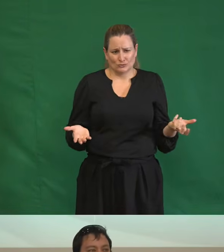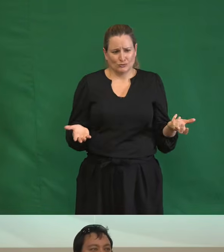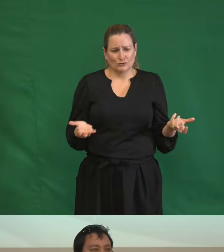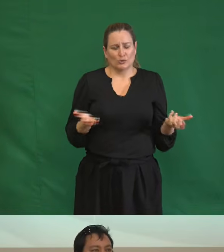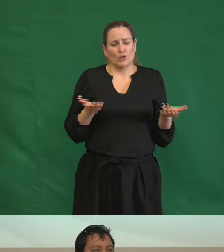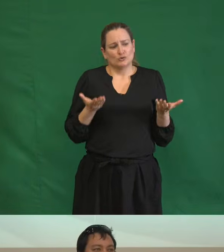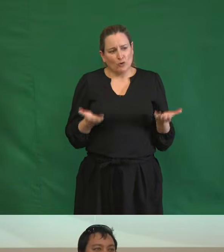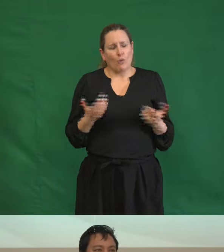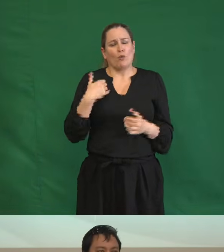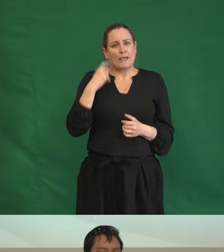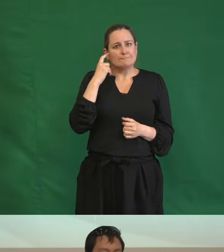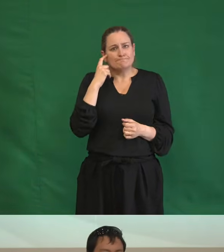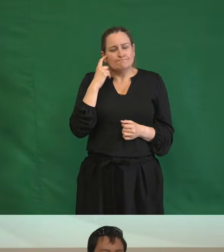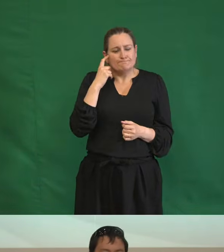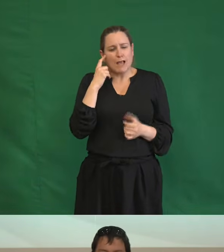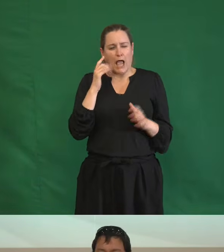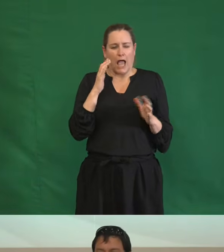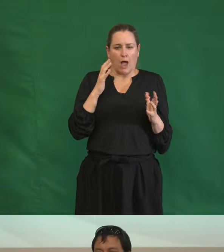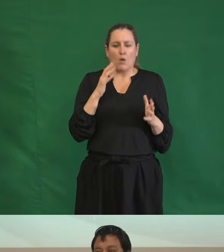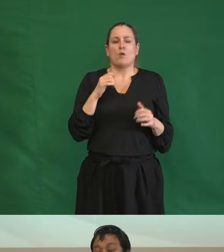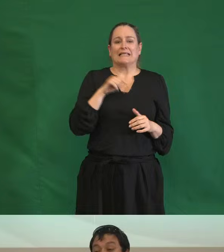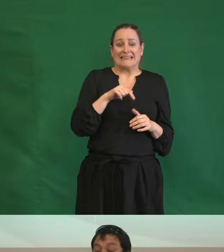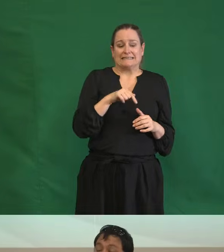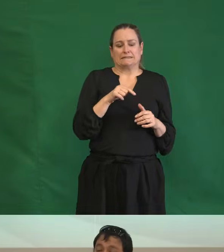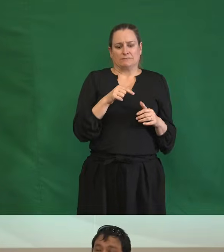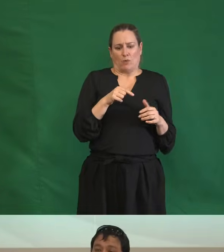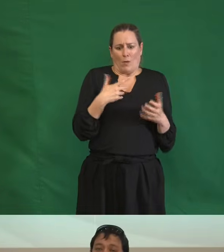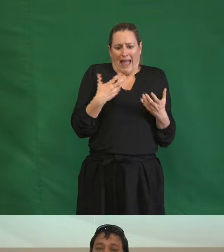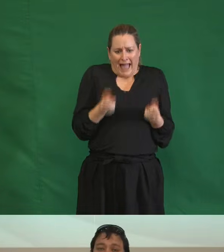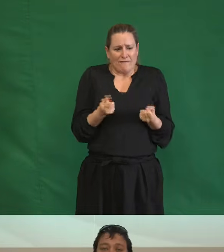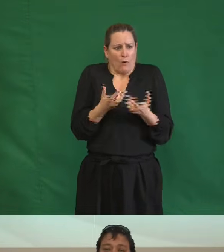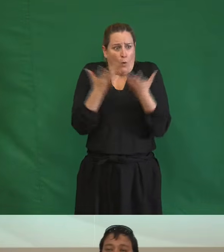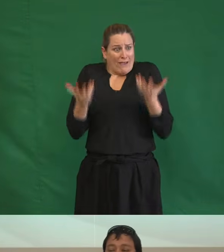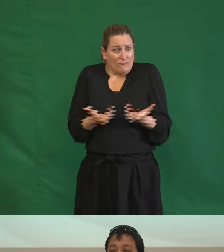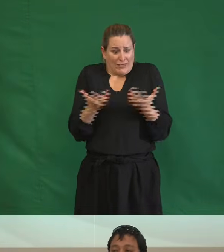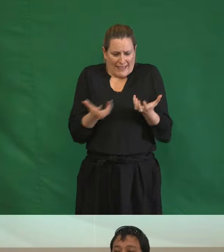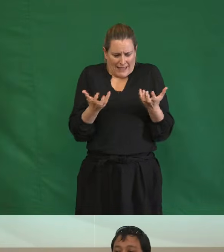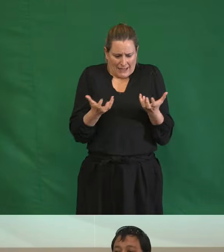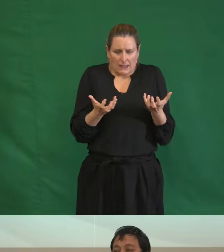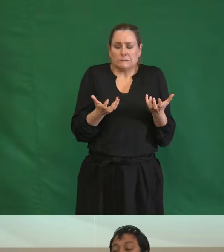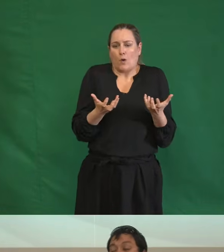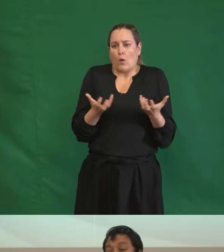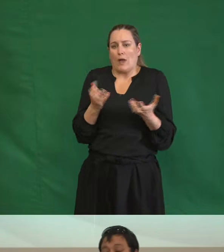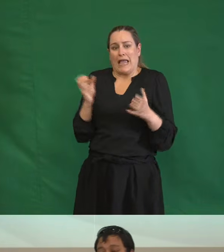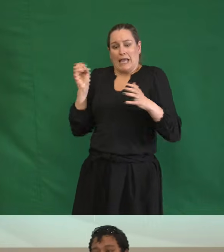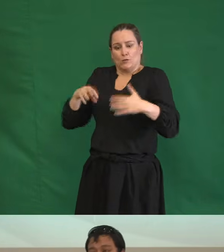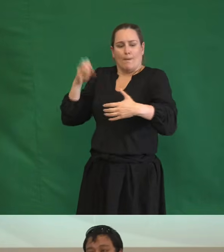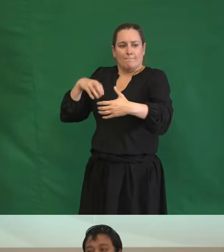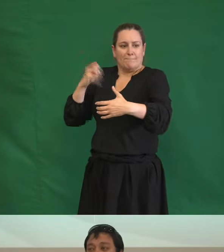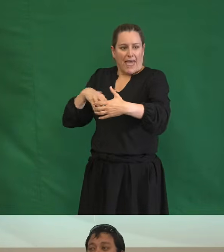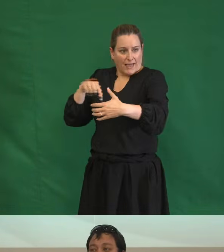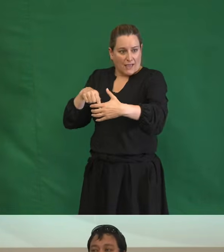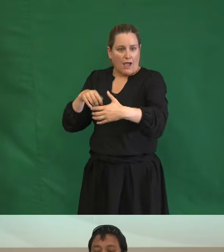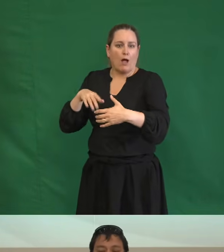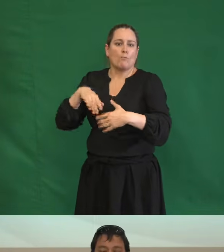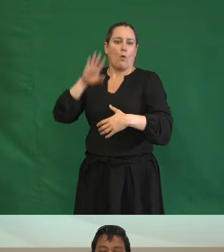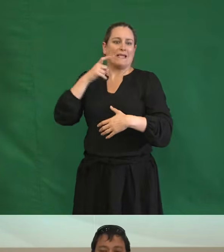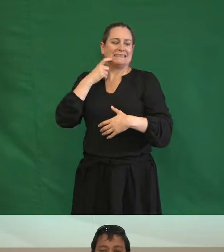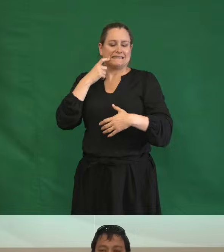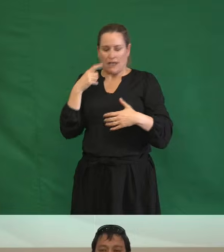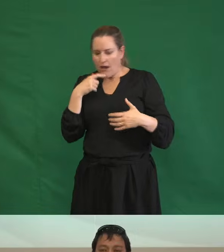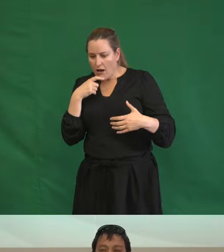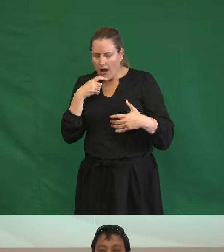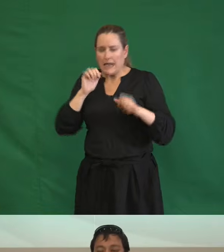is steps towards a sign bank as well, because these signs could also be taken further, annotated further in terms of